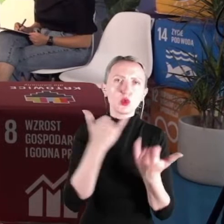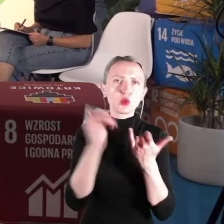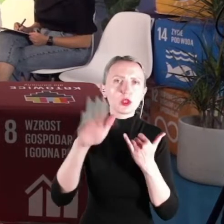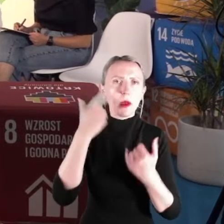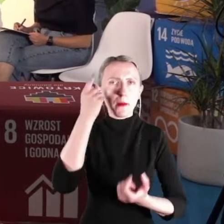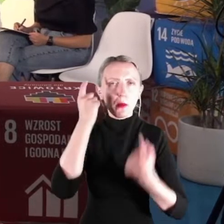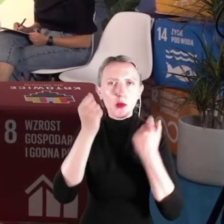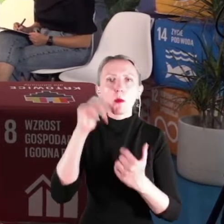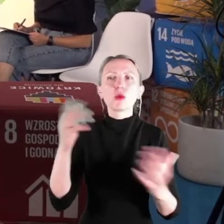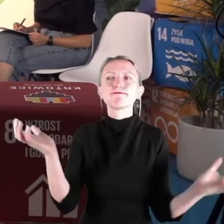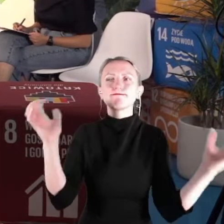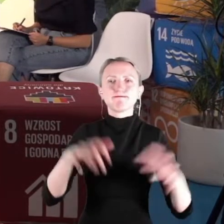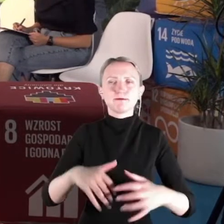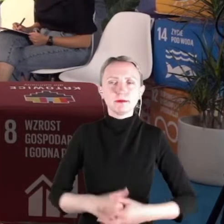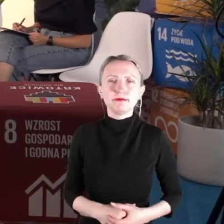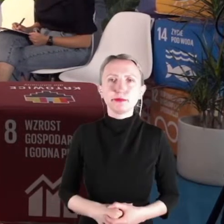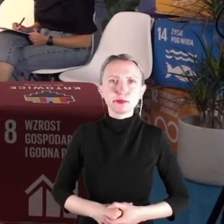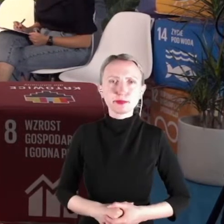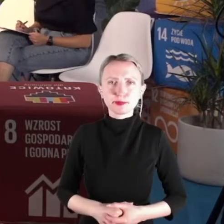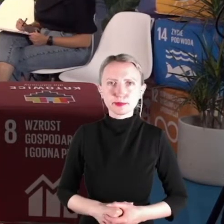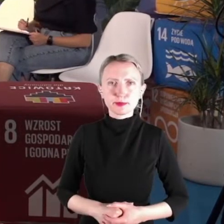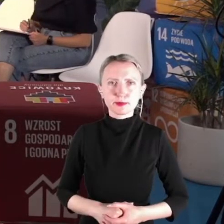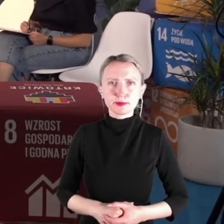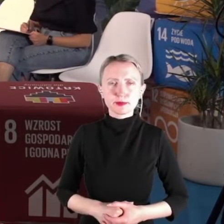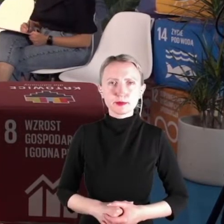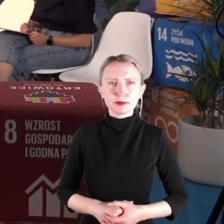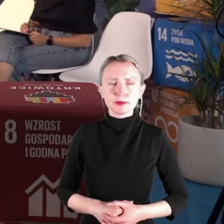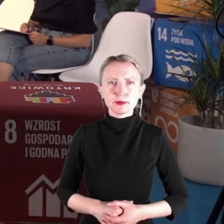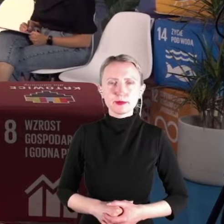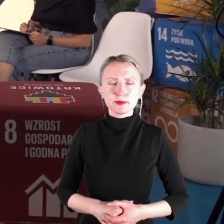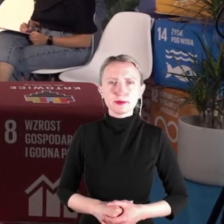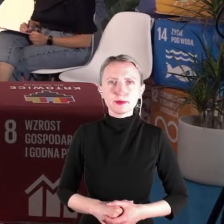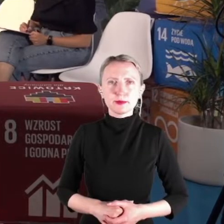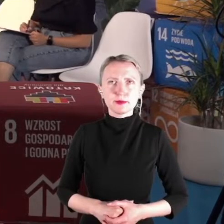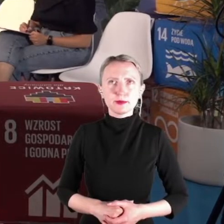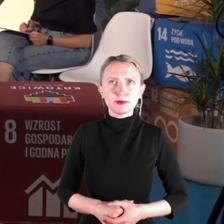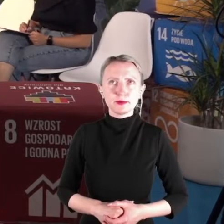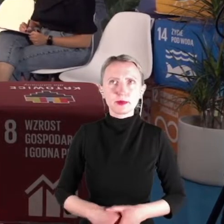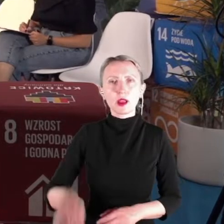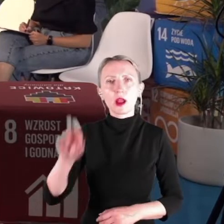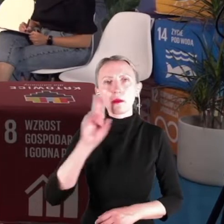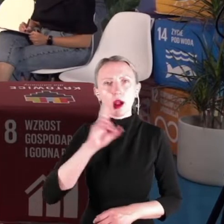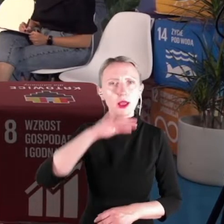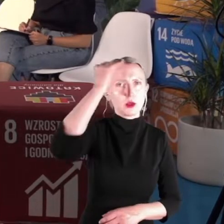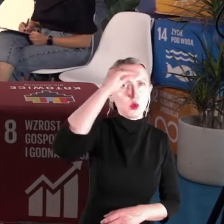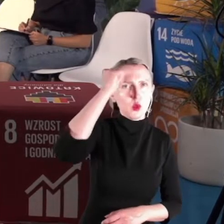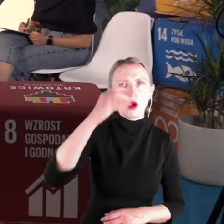community mothers, entrepreneurs, artists, politicians, activists, so on. Here come the key elements of the urban labs.